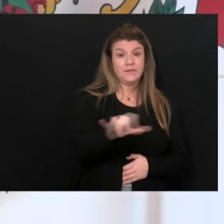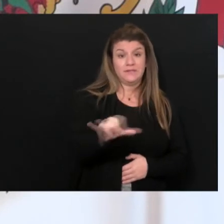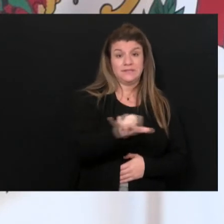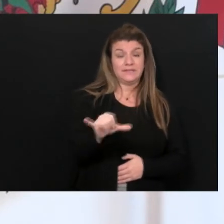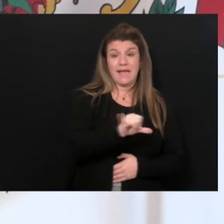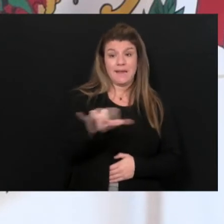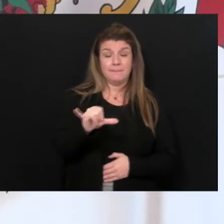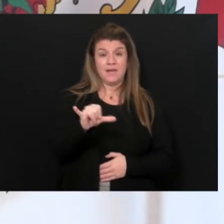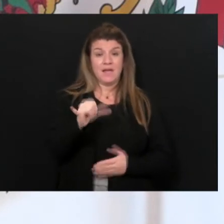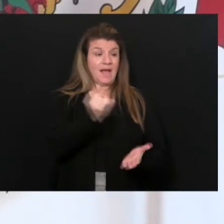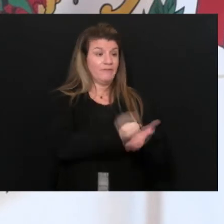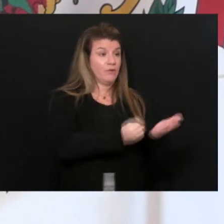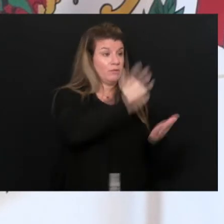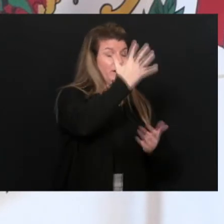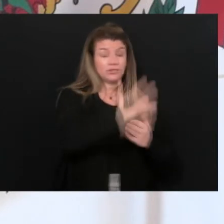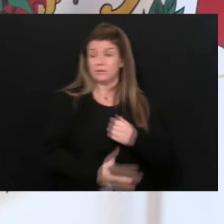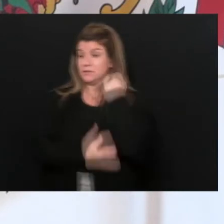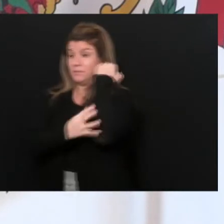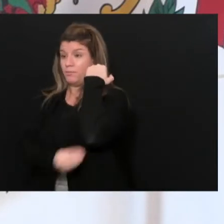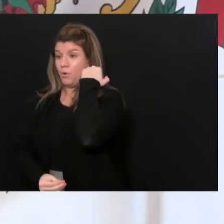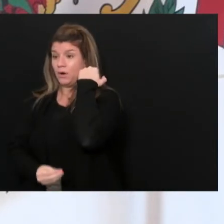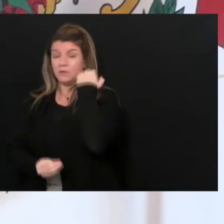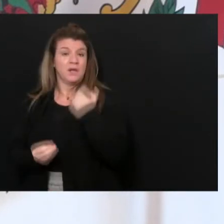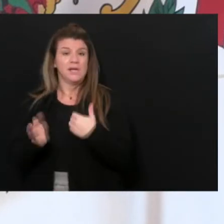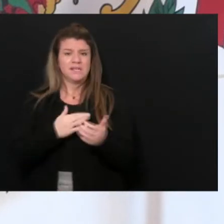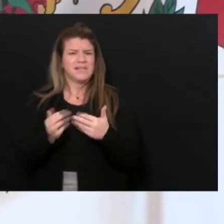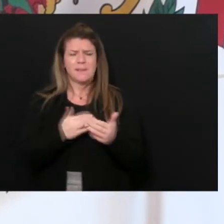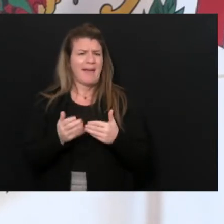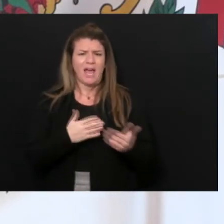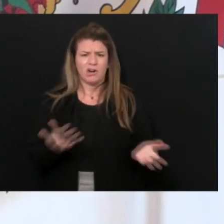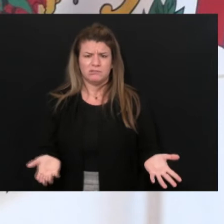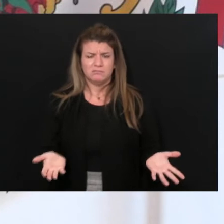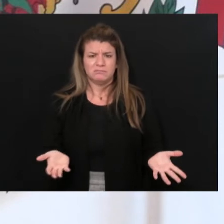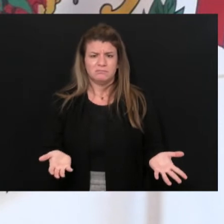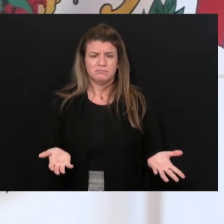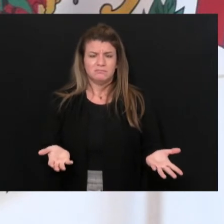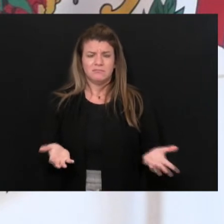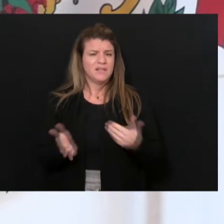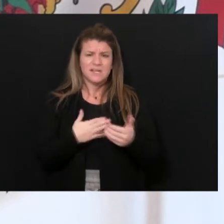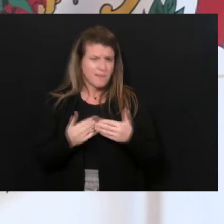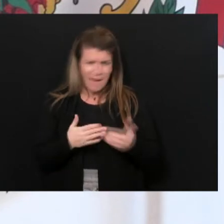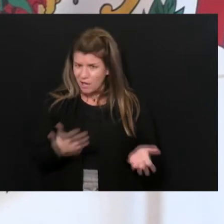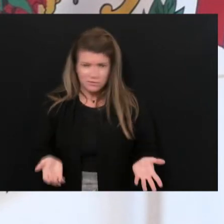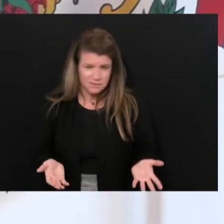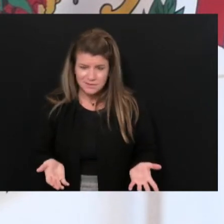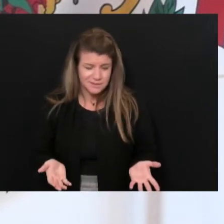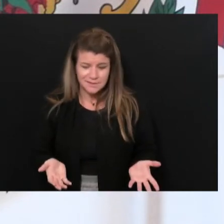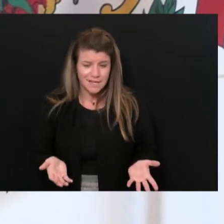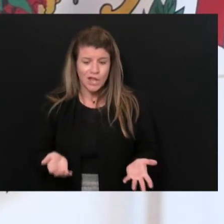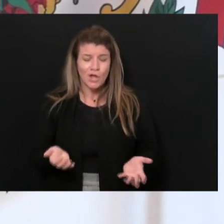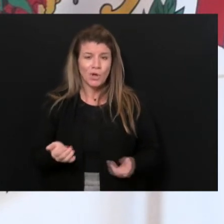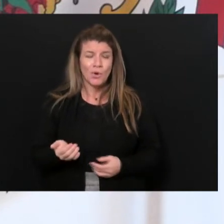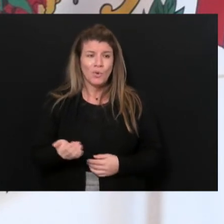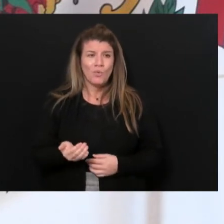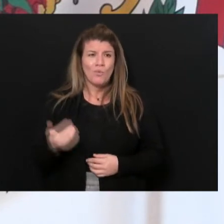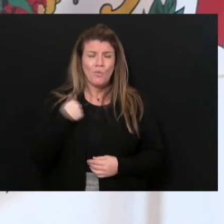the richest or the poorest or whatever people. It doesn't matter. It doesn't matter. We have had